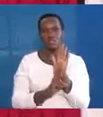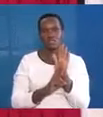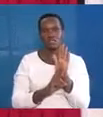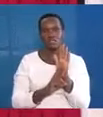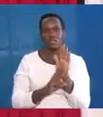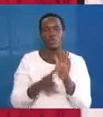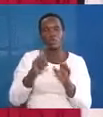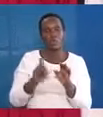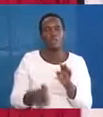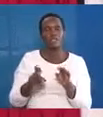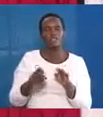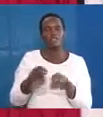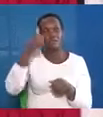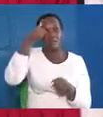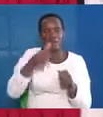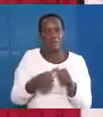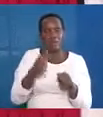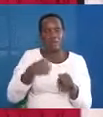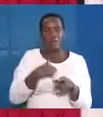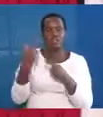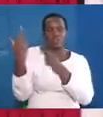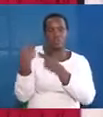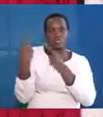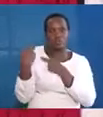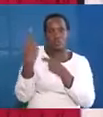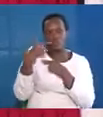personally responsible for the well-being and